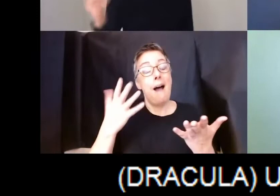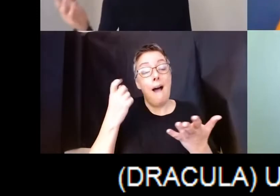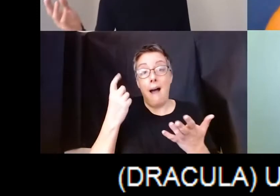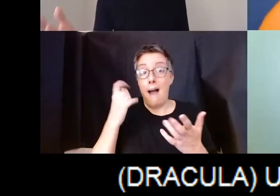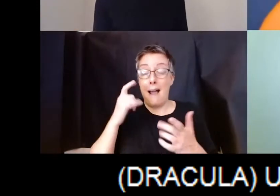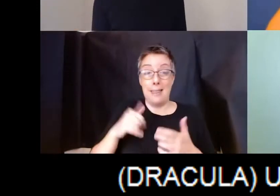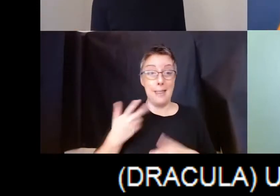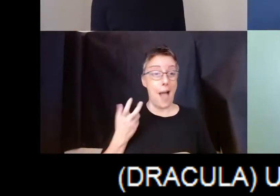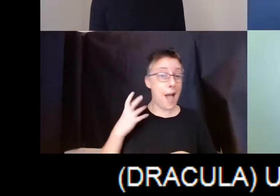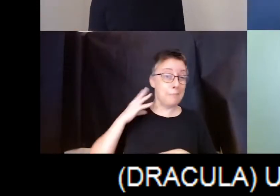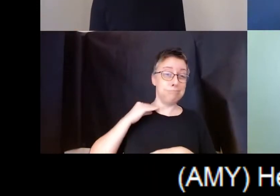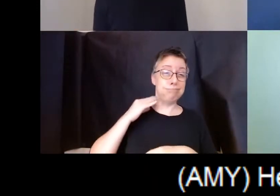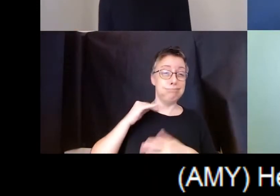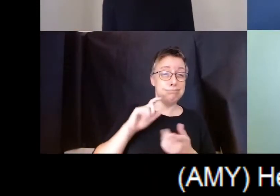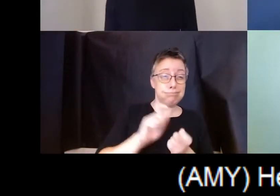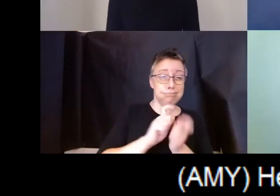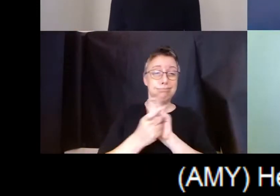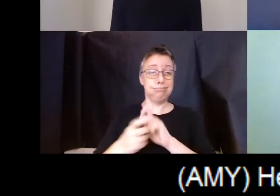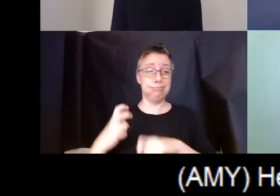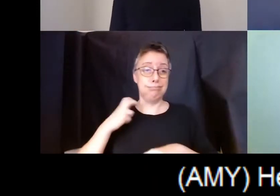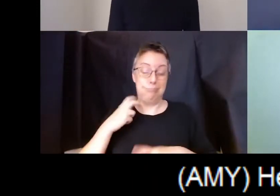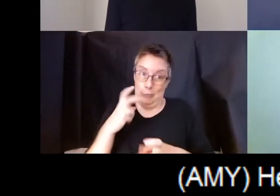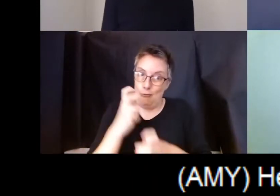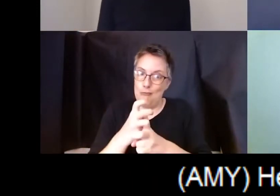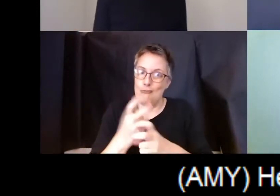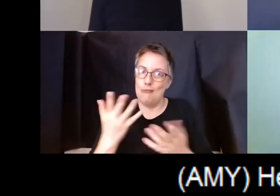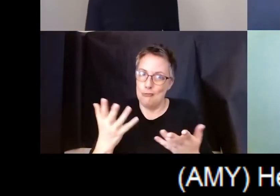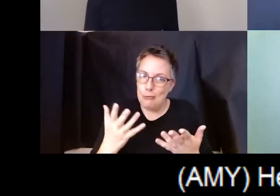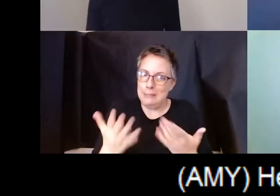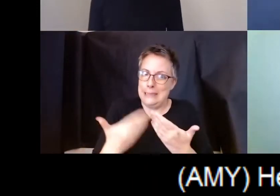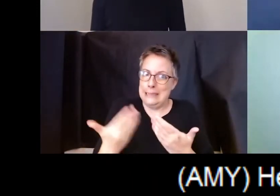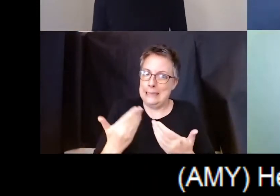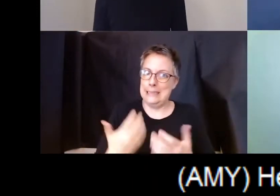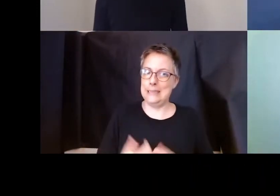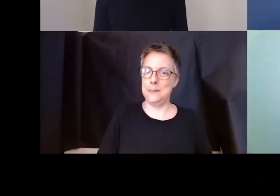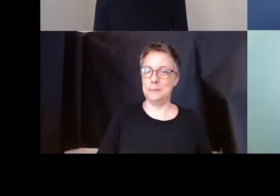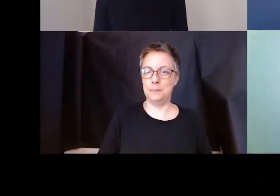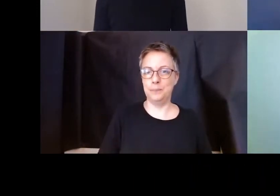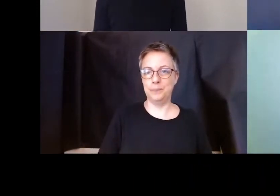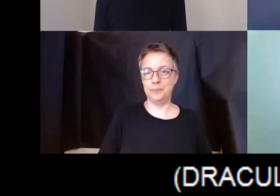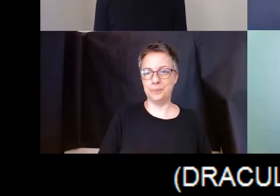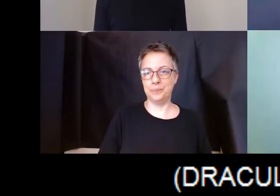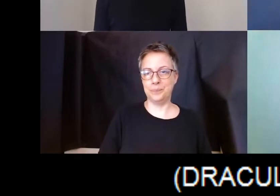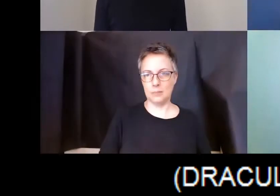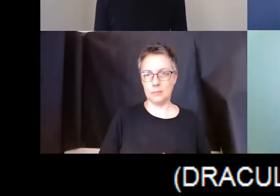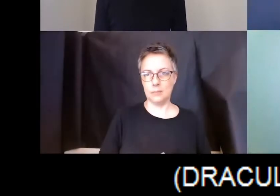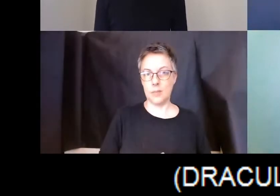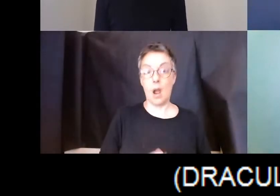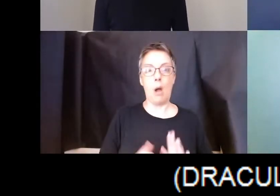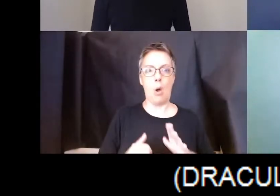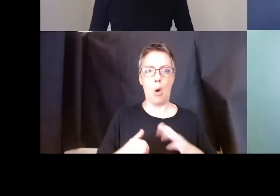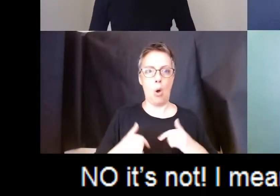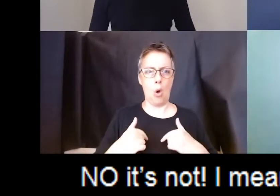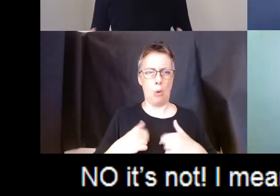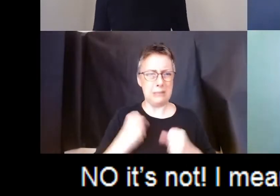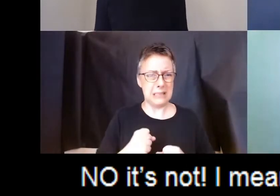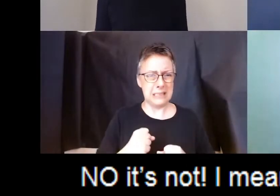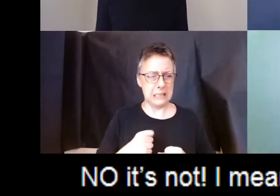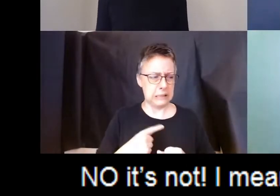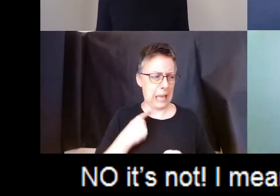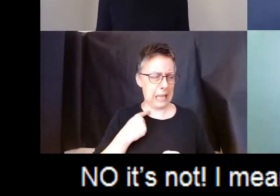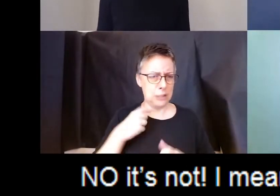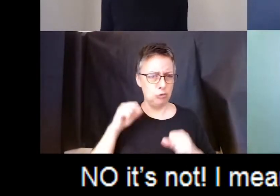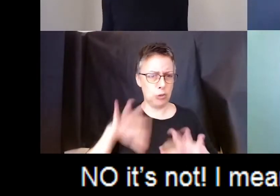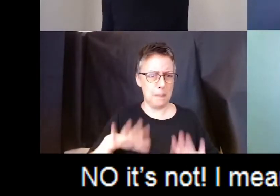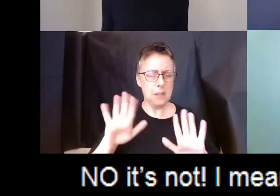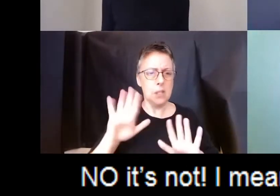It's just a delicate process. Hey, your voice is normal. Fuck. No, it's not.